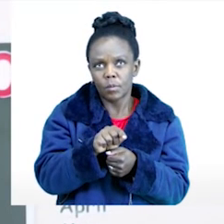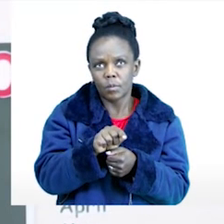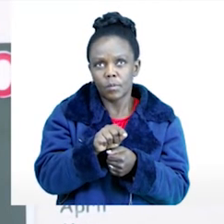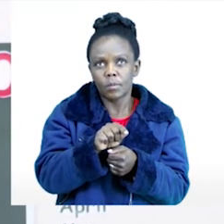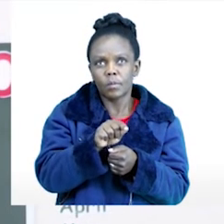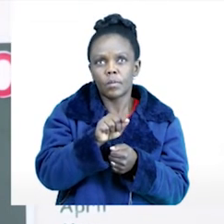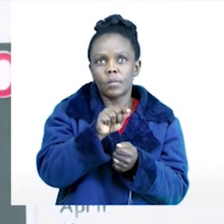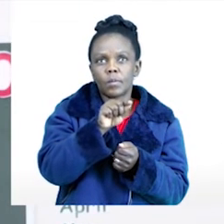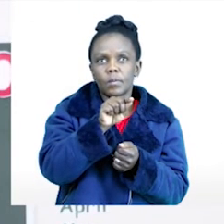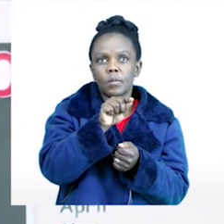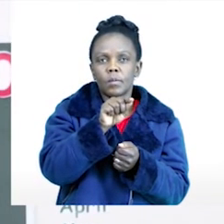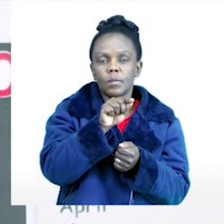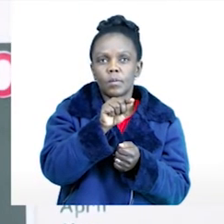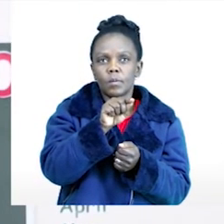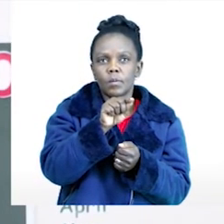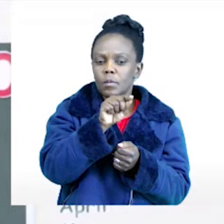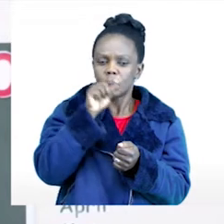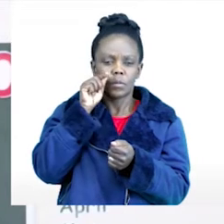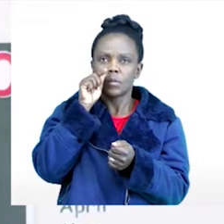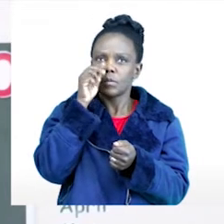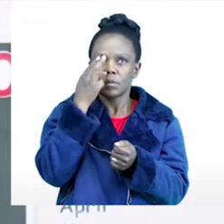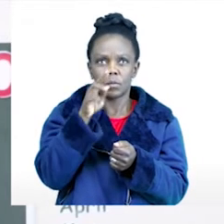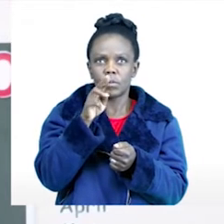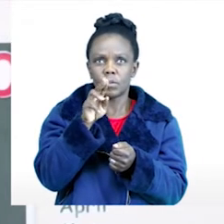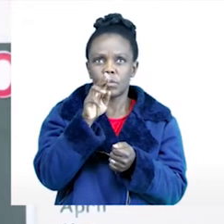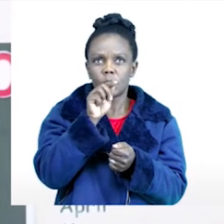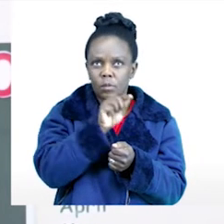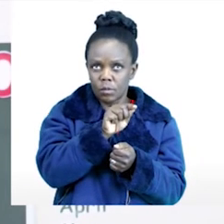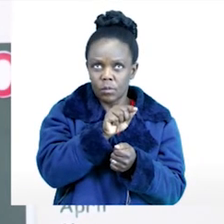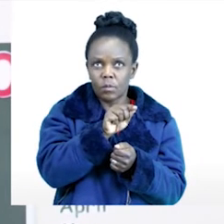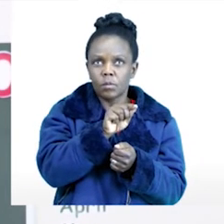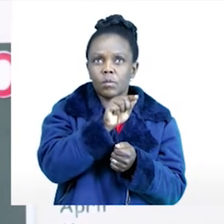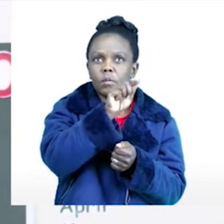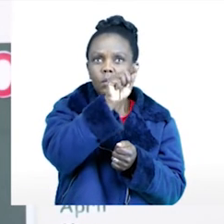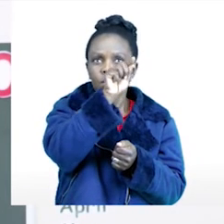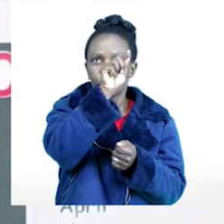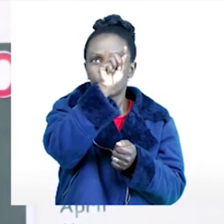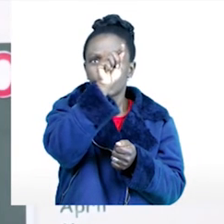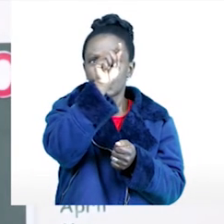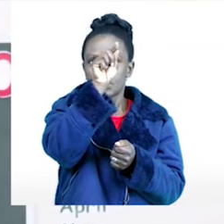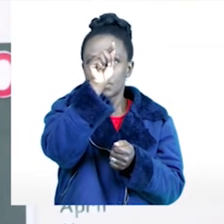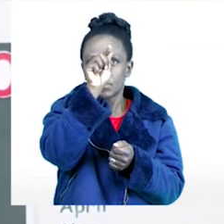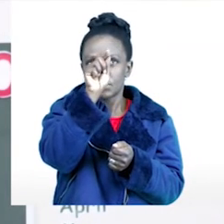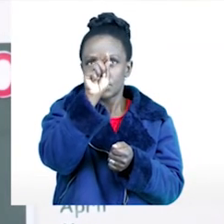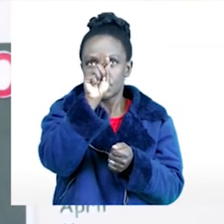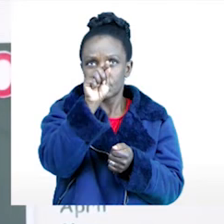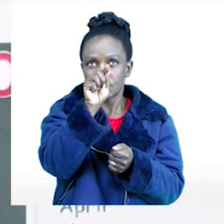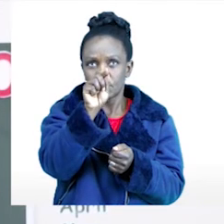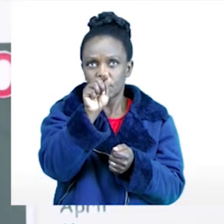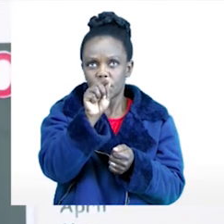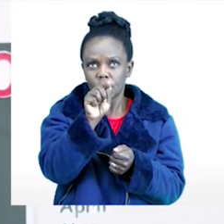down, then without lifting our pencil, go back up in a straight line